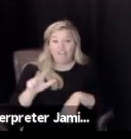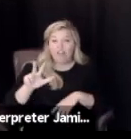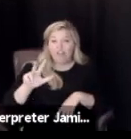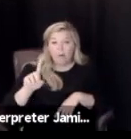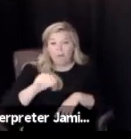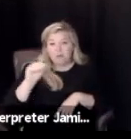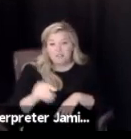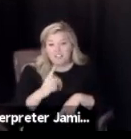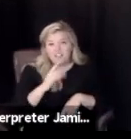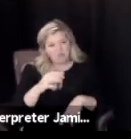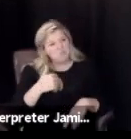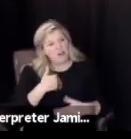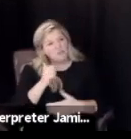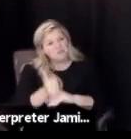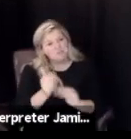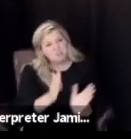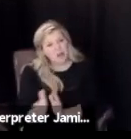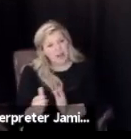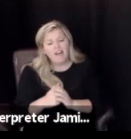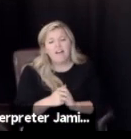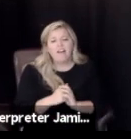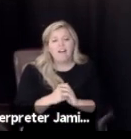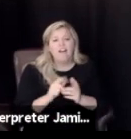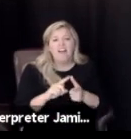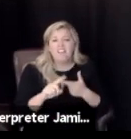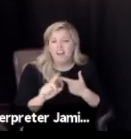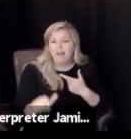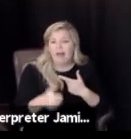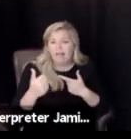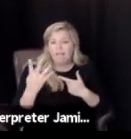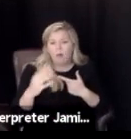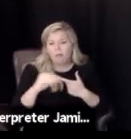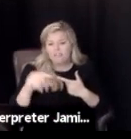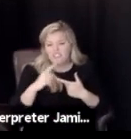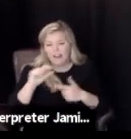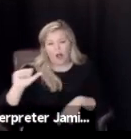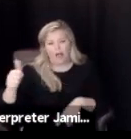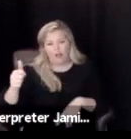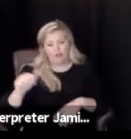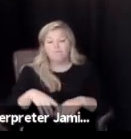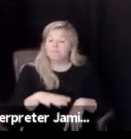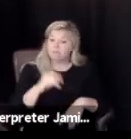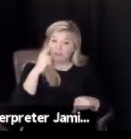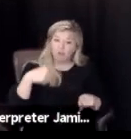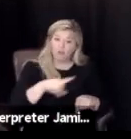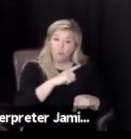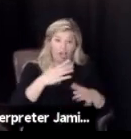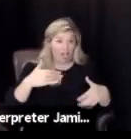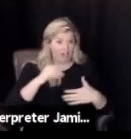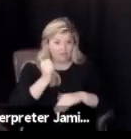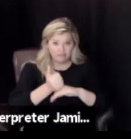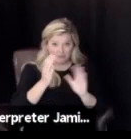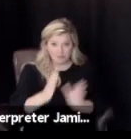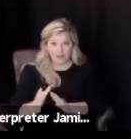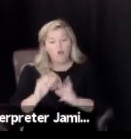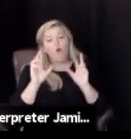is saying I do have a plan, and then the other 4% other. So for those of you who don't have a plan, hopefully